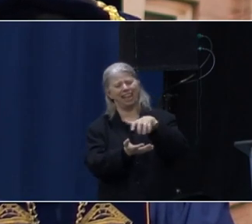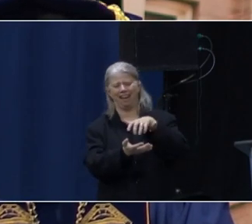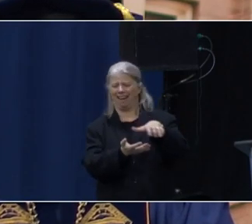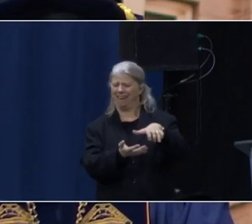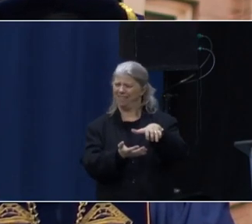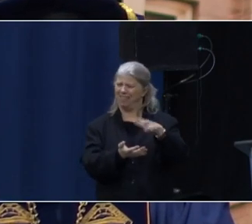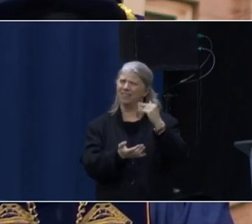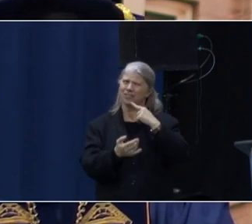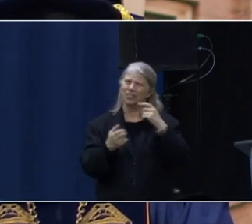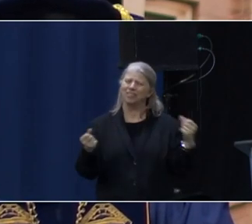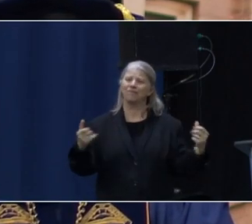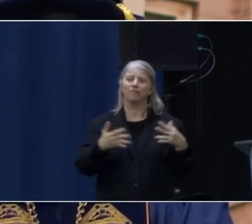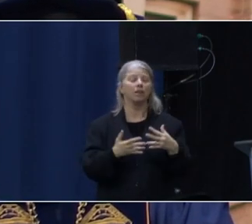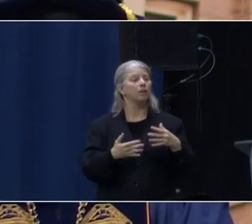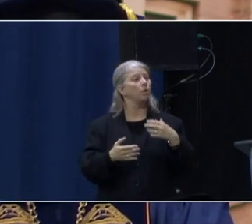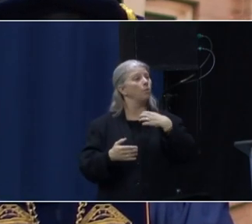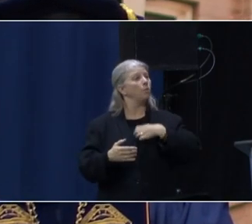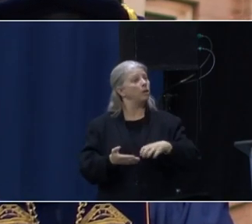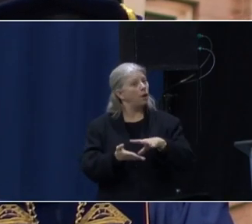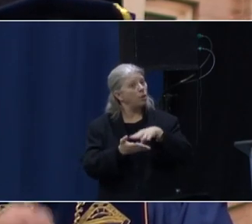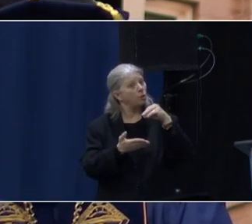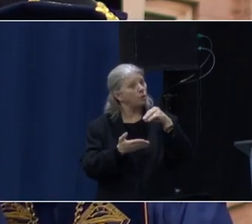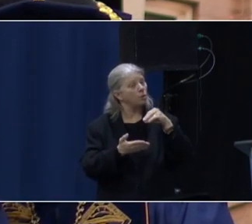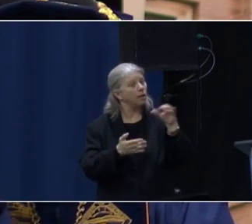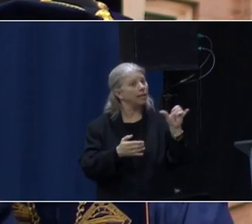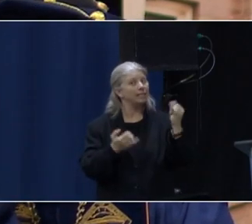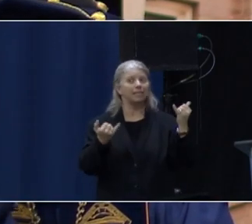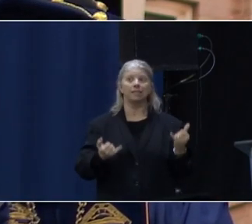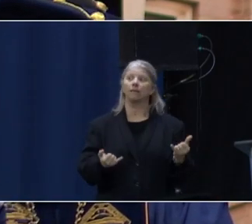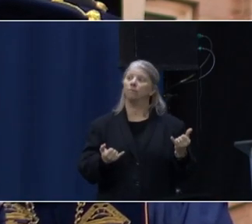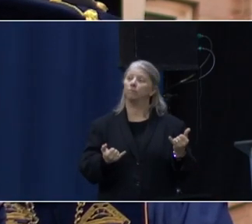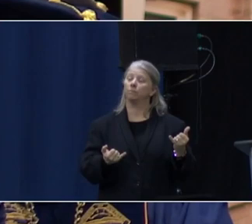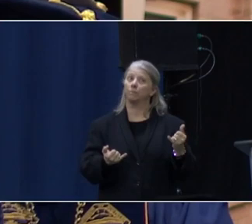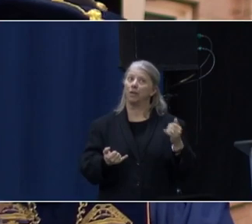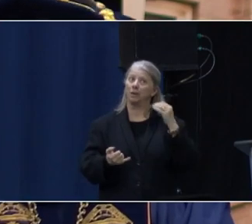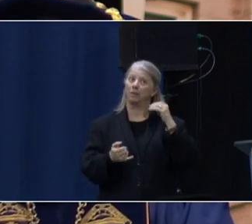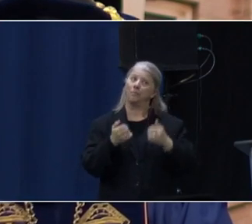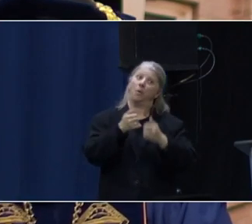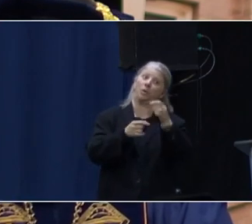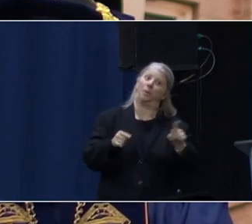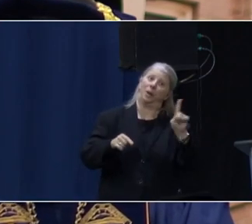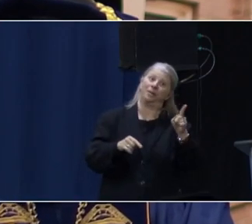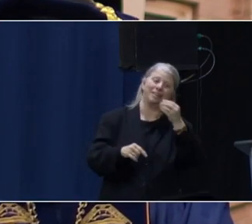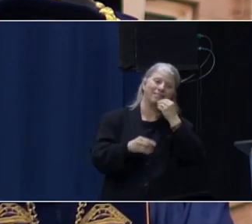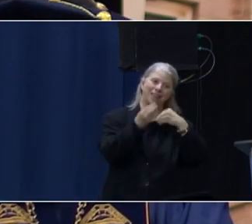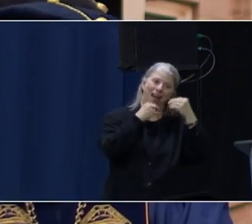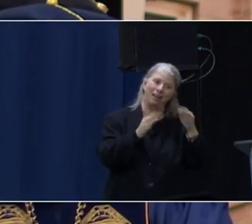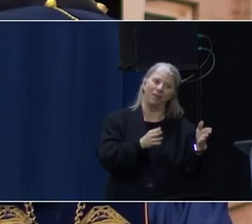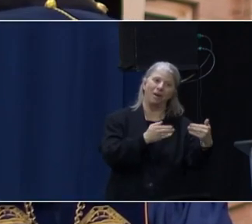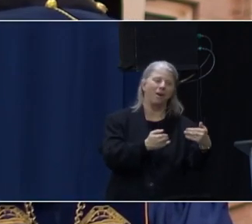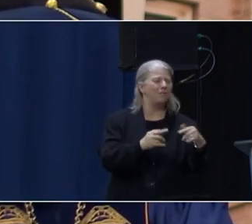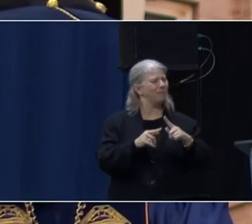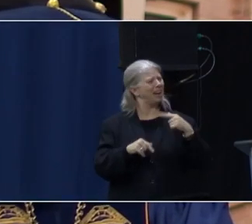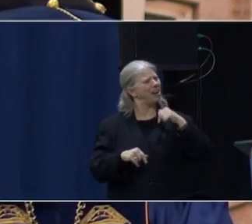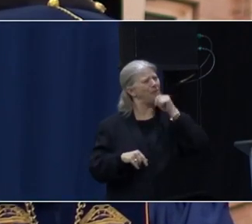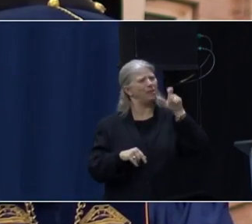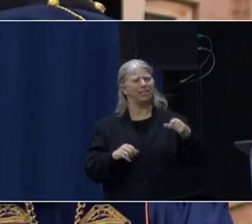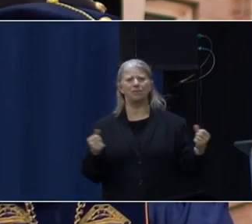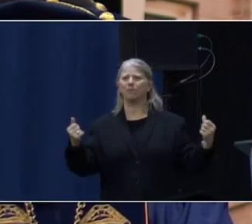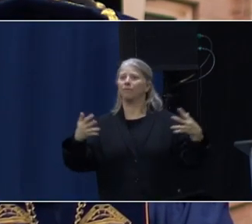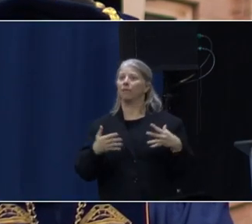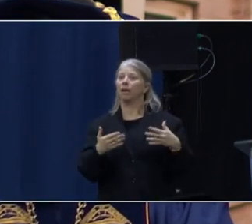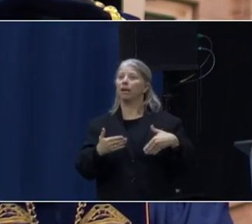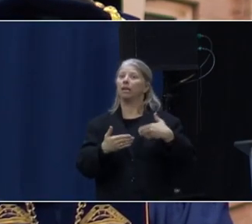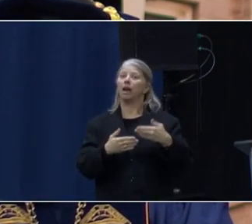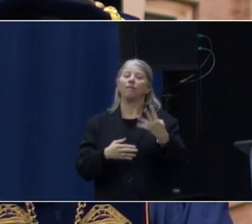I was then. I wish I had known then what I know now, mainly where the dining halls are, but also that I had nothing to be afraid of, because the